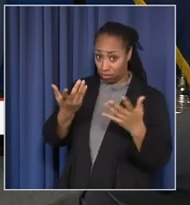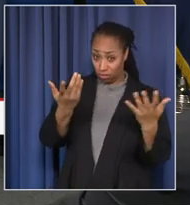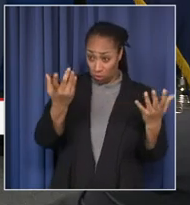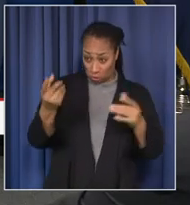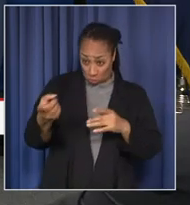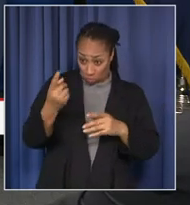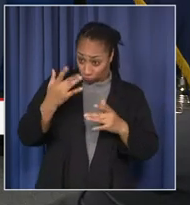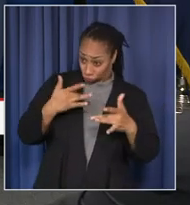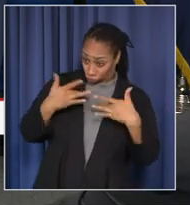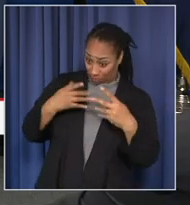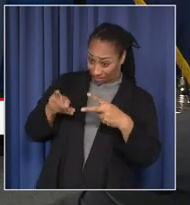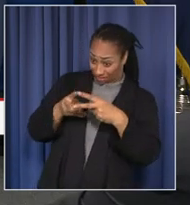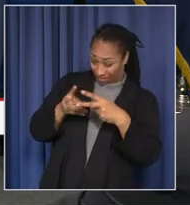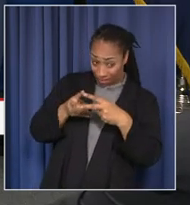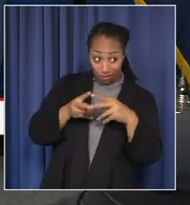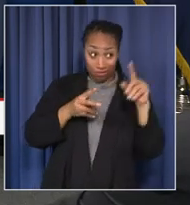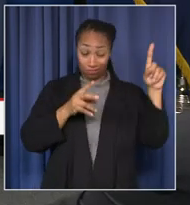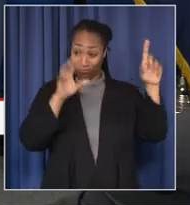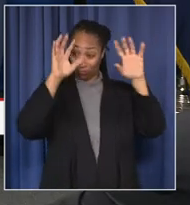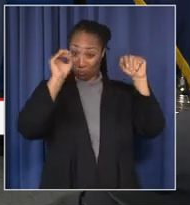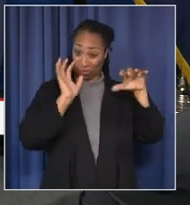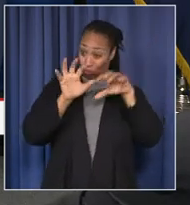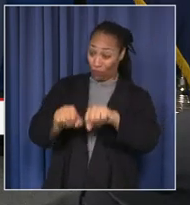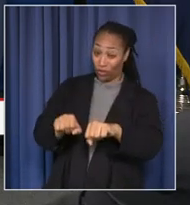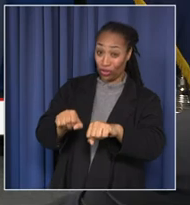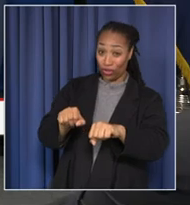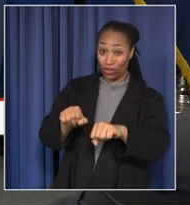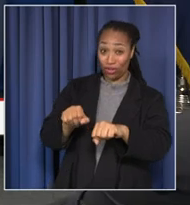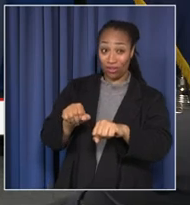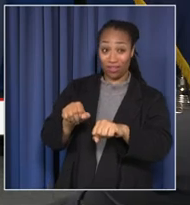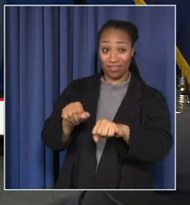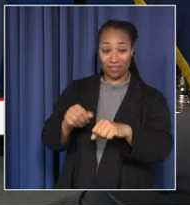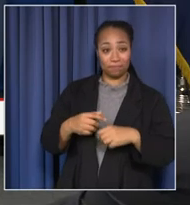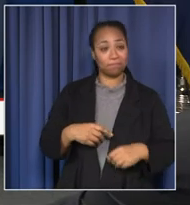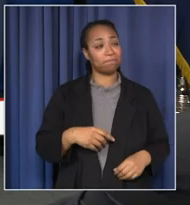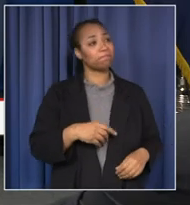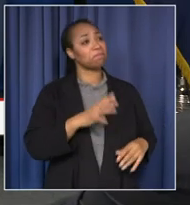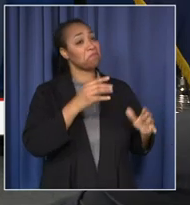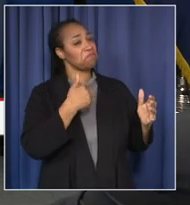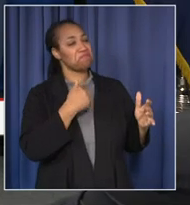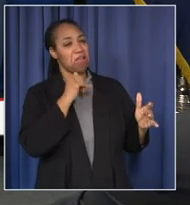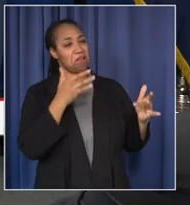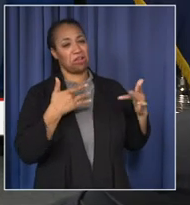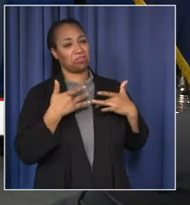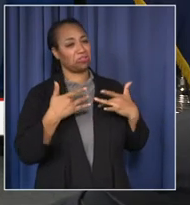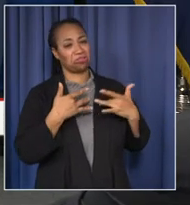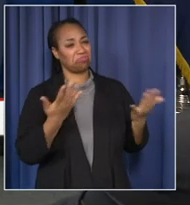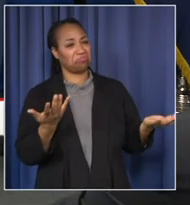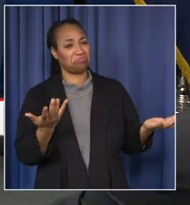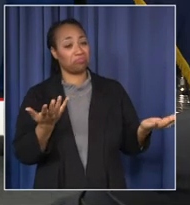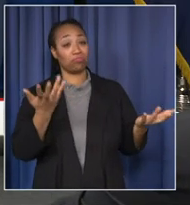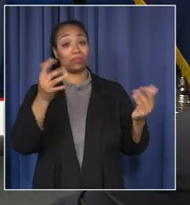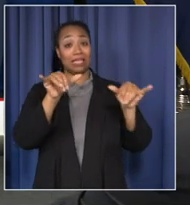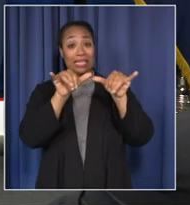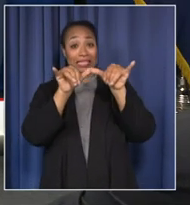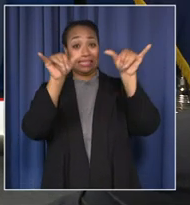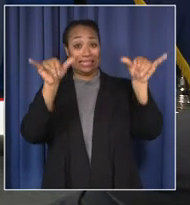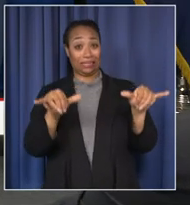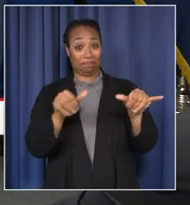the cases that you mentioned. We have, and actually I authored when I was a member of the council, a